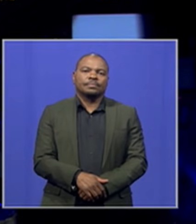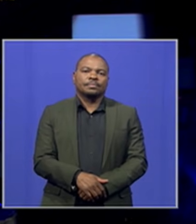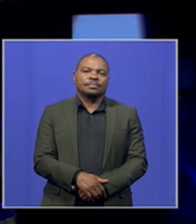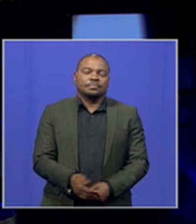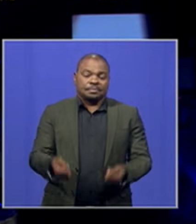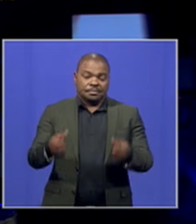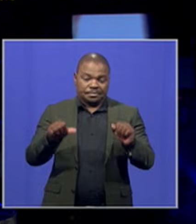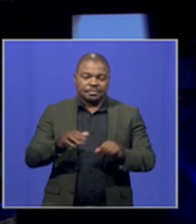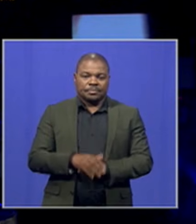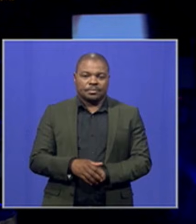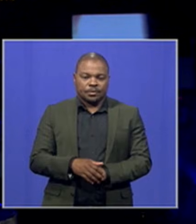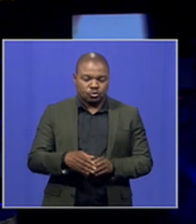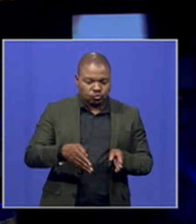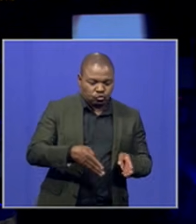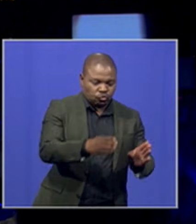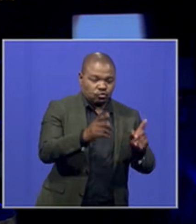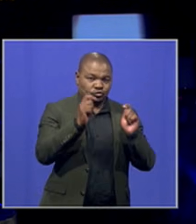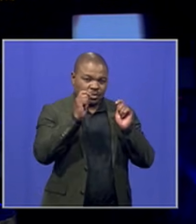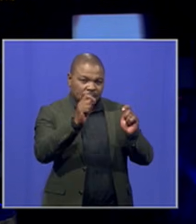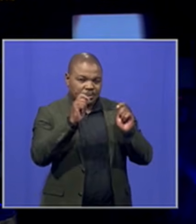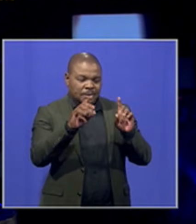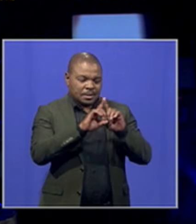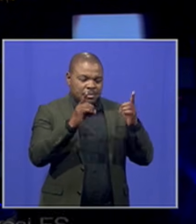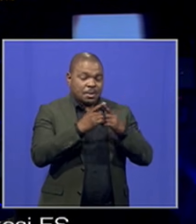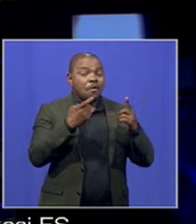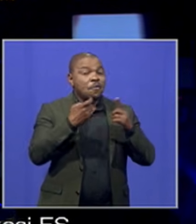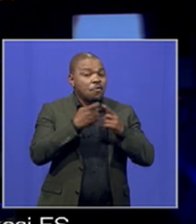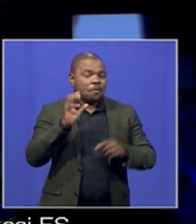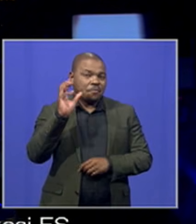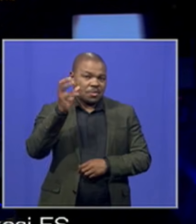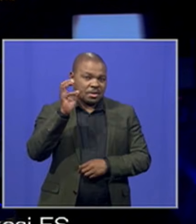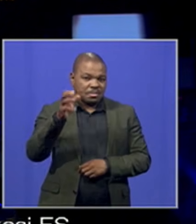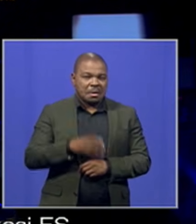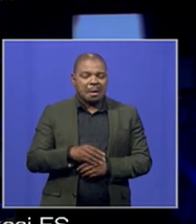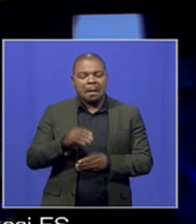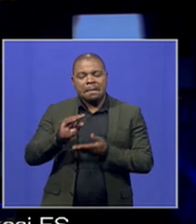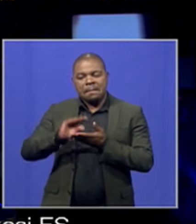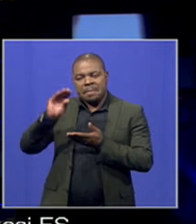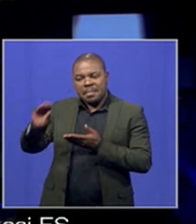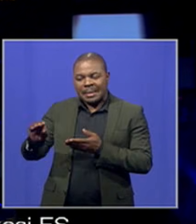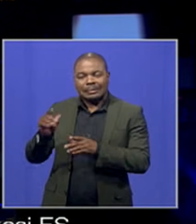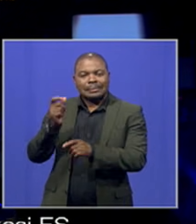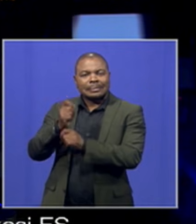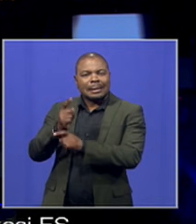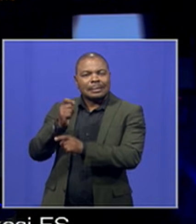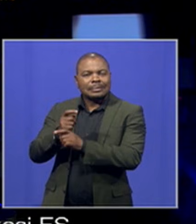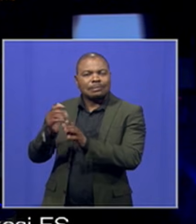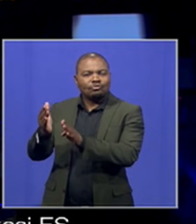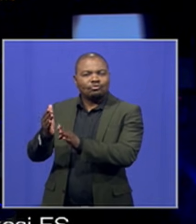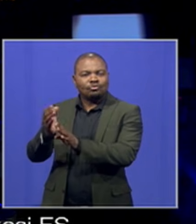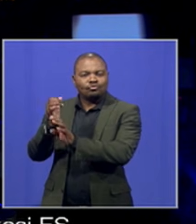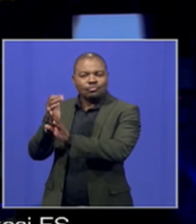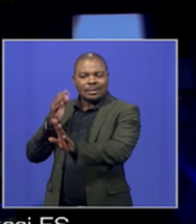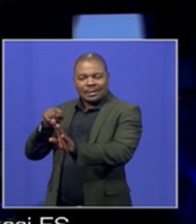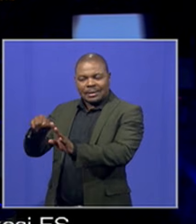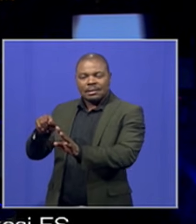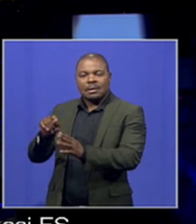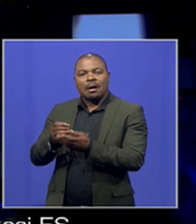Ka ole le lefapha la mebila le dipalangwang profenseng ya Freistata le lefeletse renke ya ditekesi e so ahweng ka dimilione tse ka bang